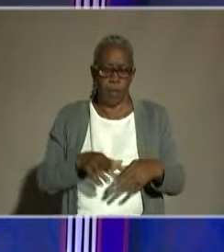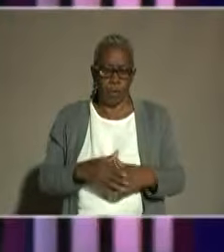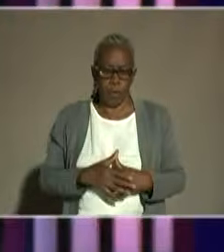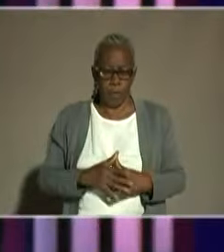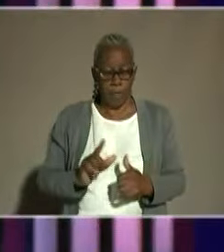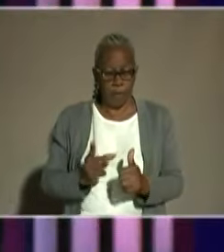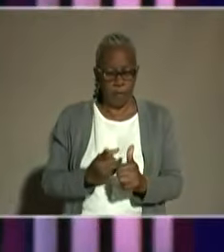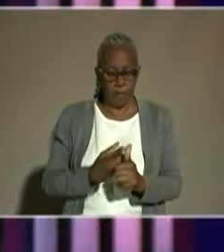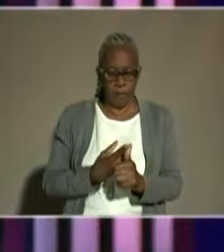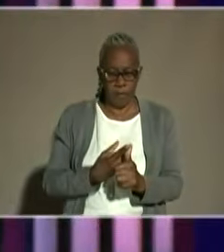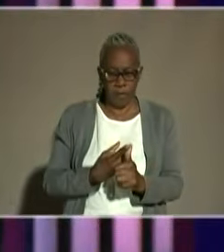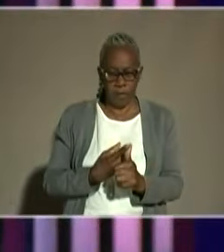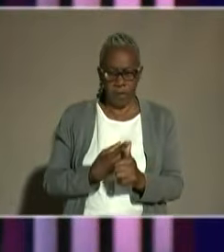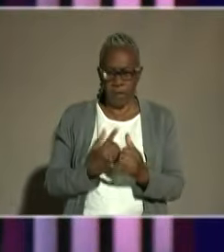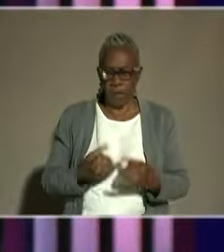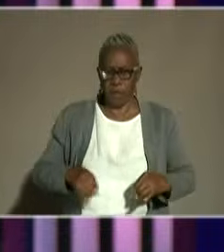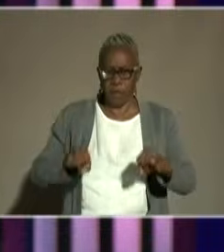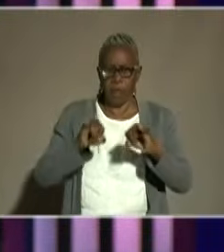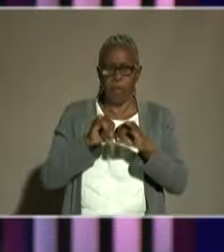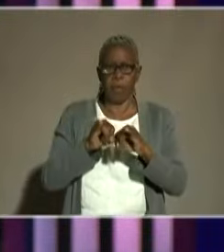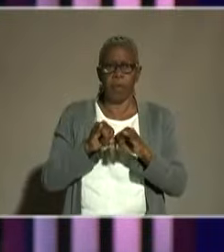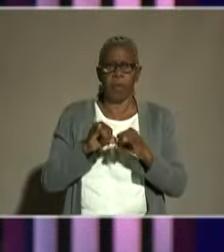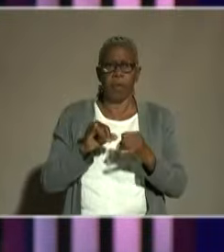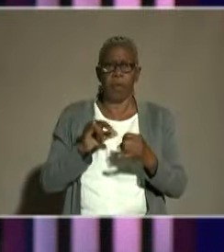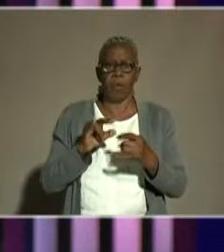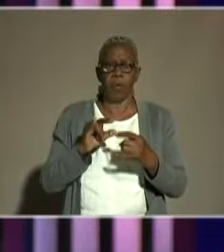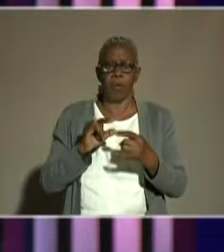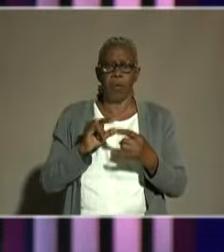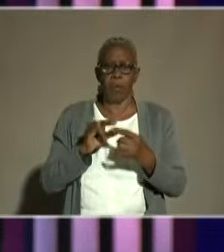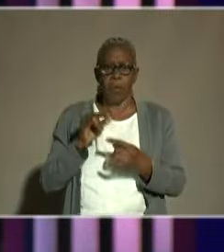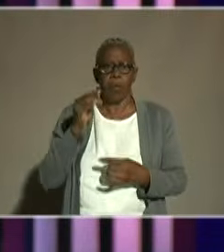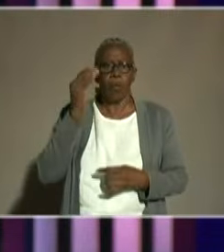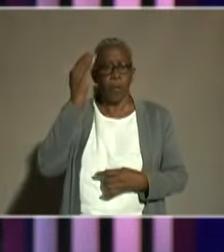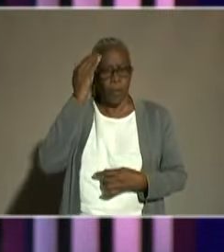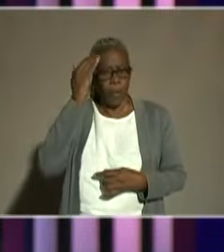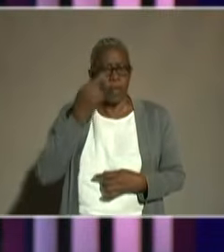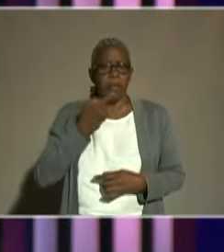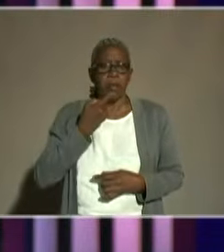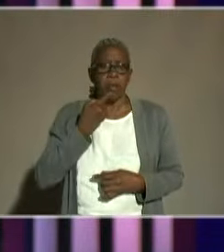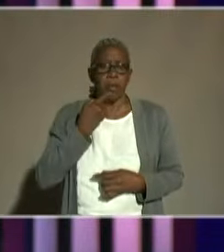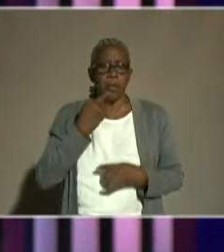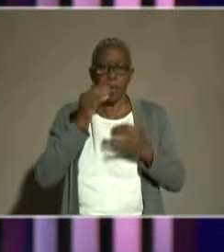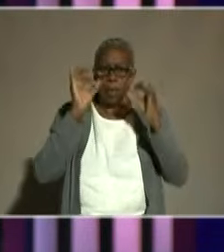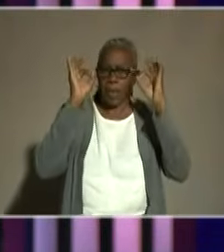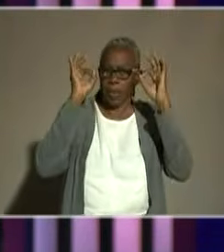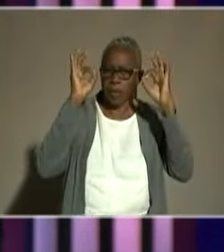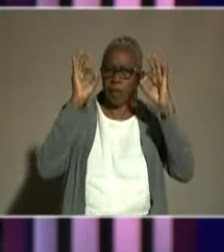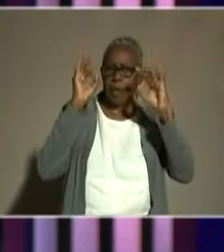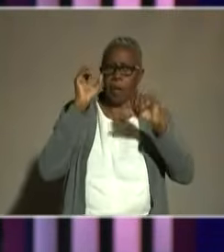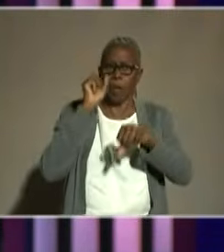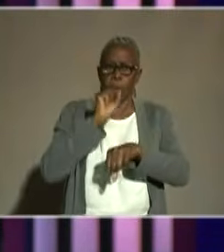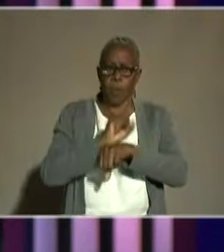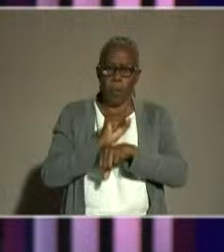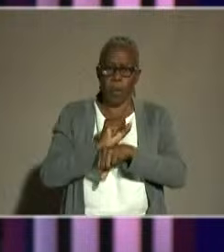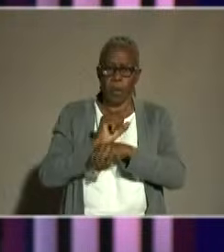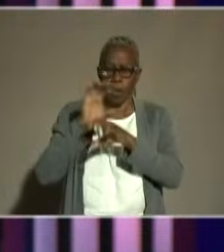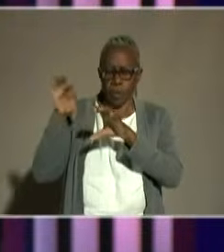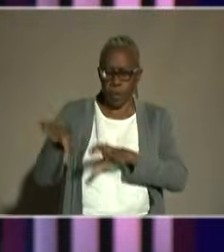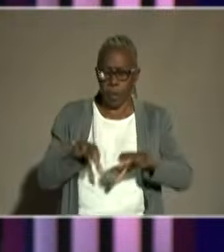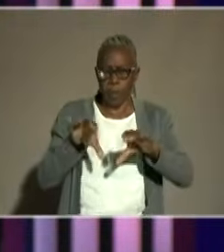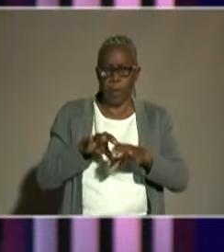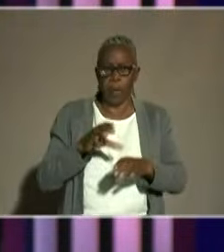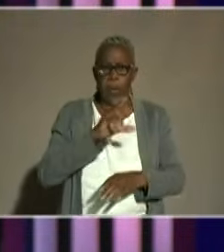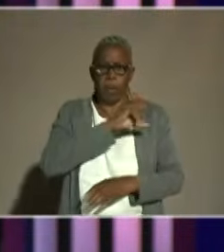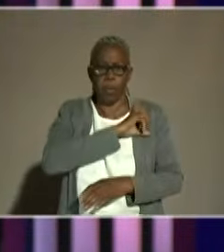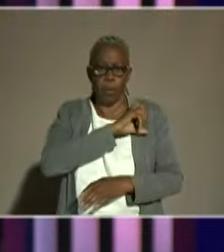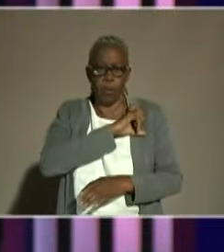First of all, I think it's very important to acknowledge and commend the excellent work done by the police force over the last